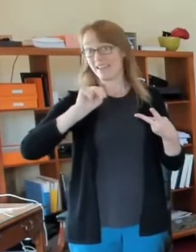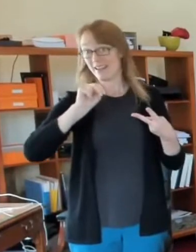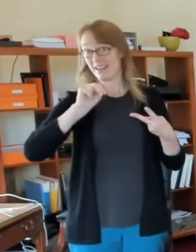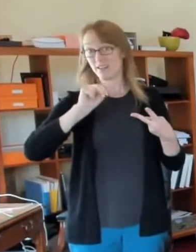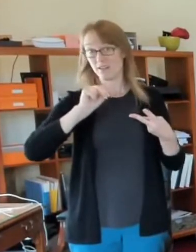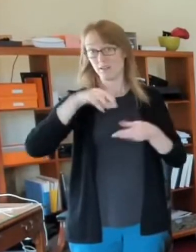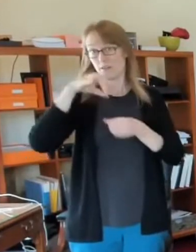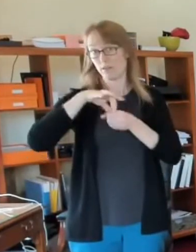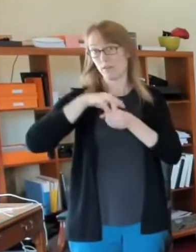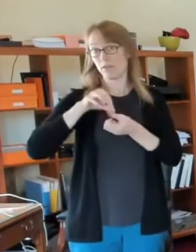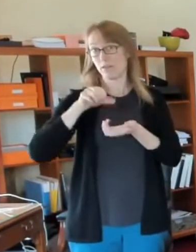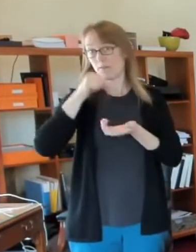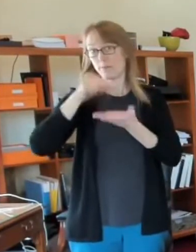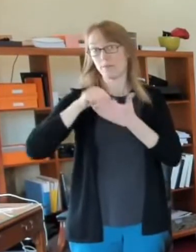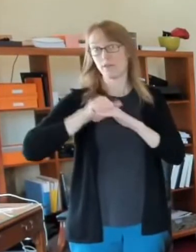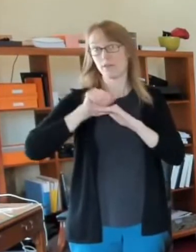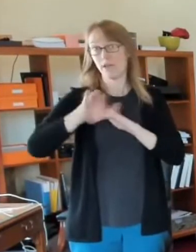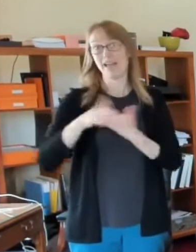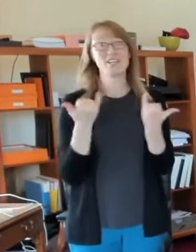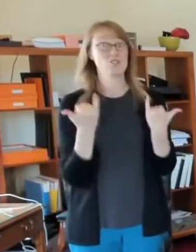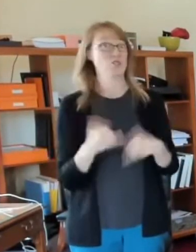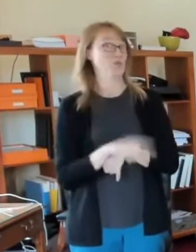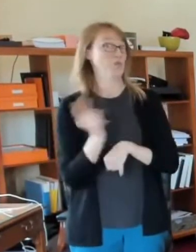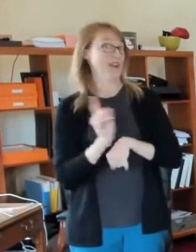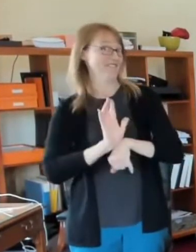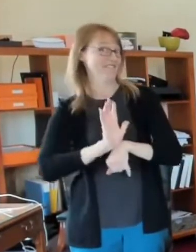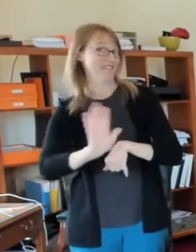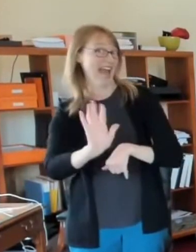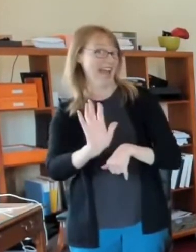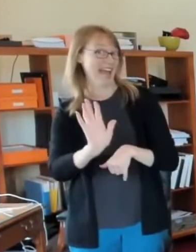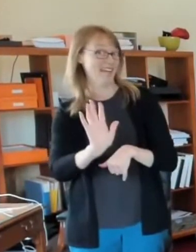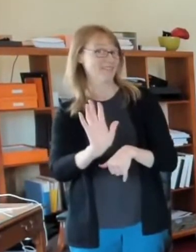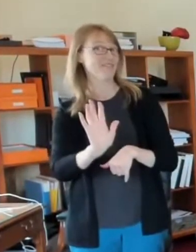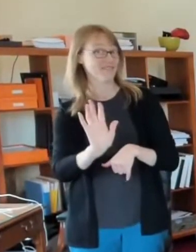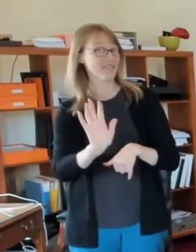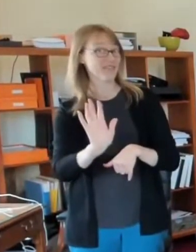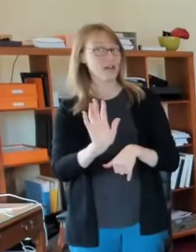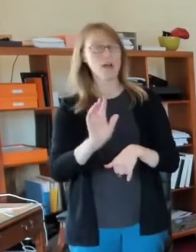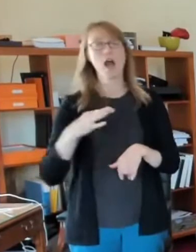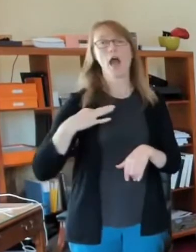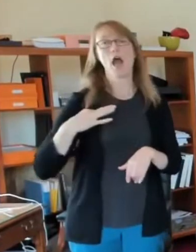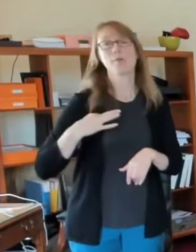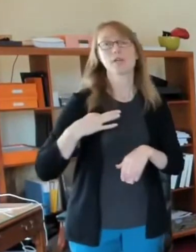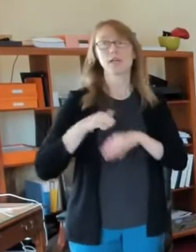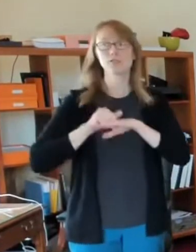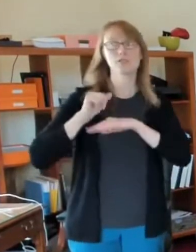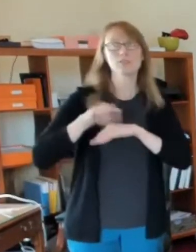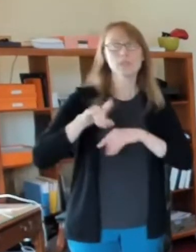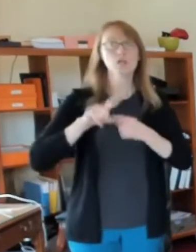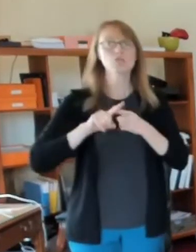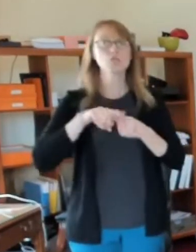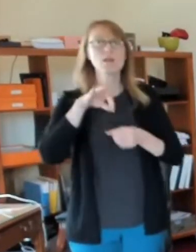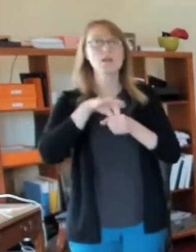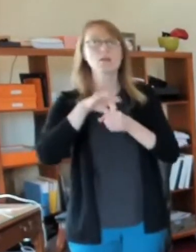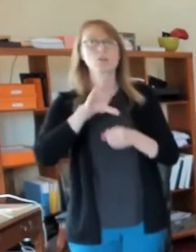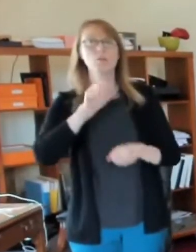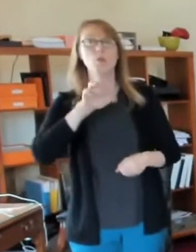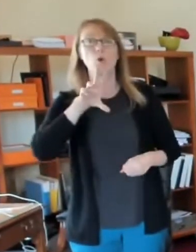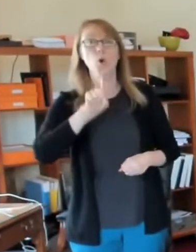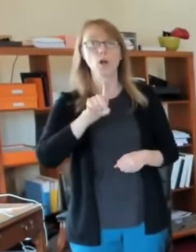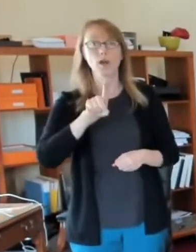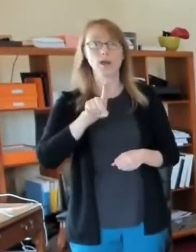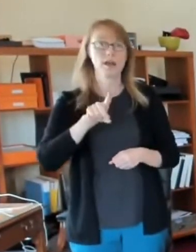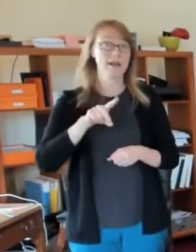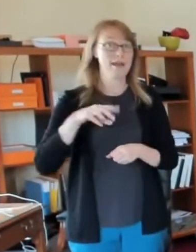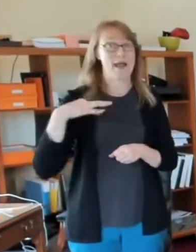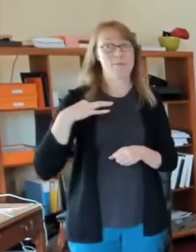your application into the election board. This is all over the state of Missouri, by the way, not just the city of St. Louis. You have to have your application there